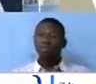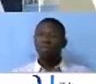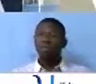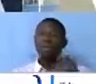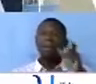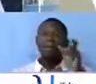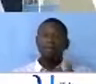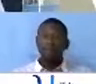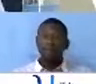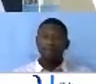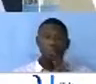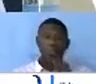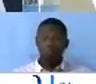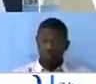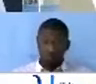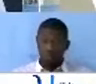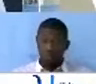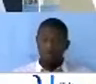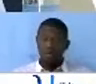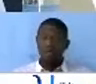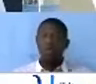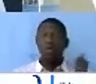remember. And